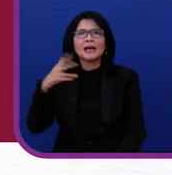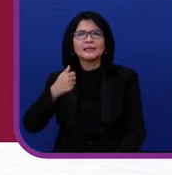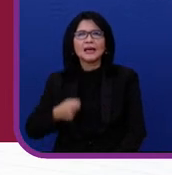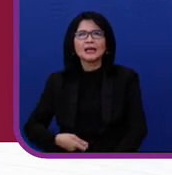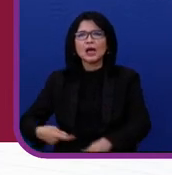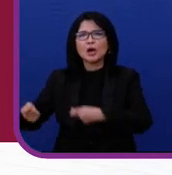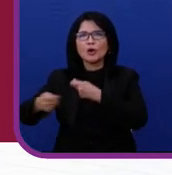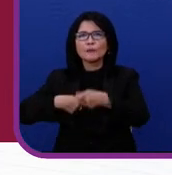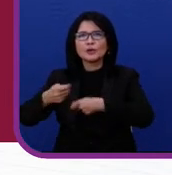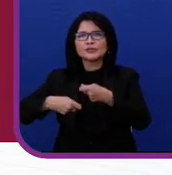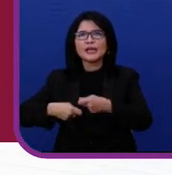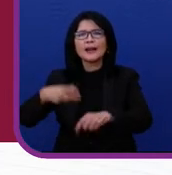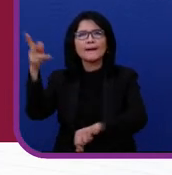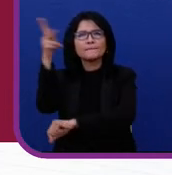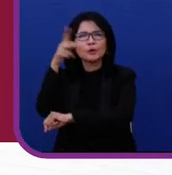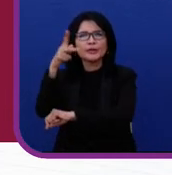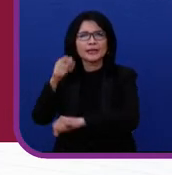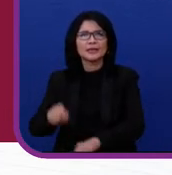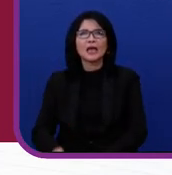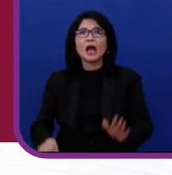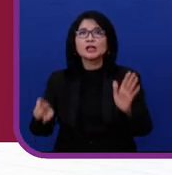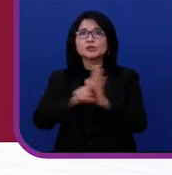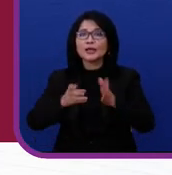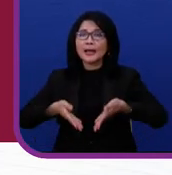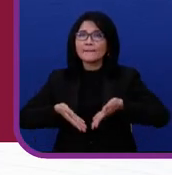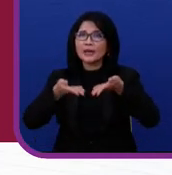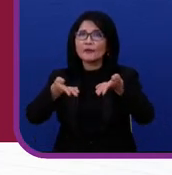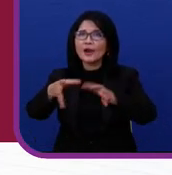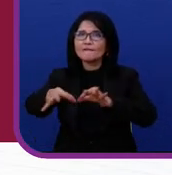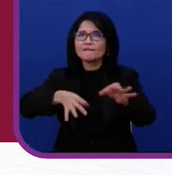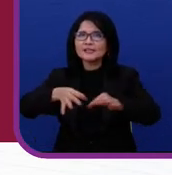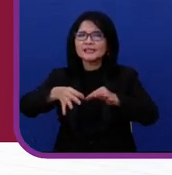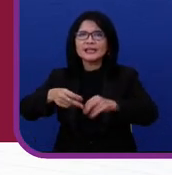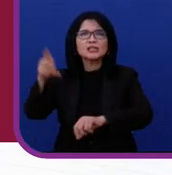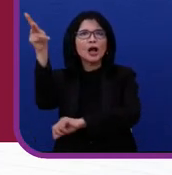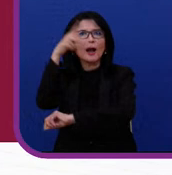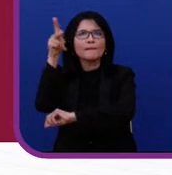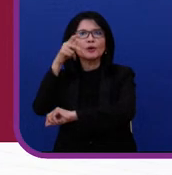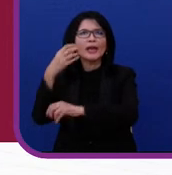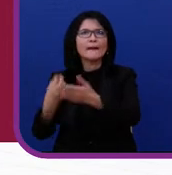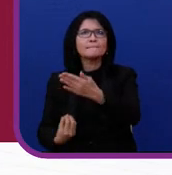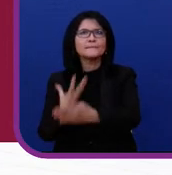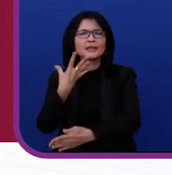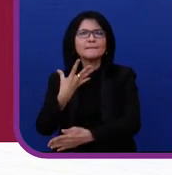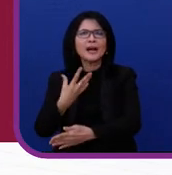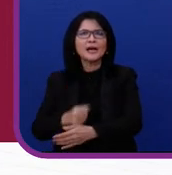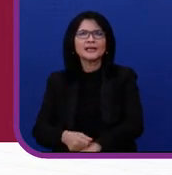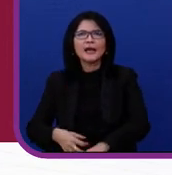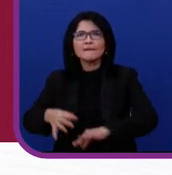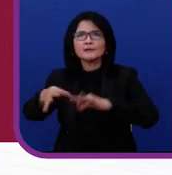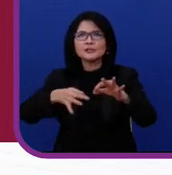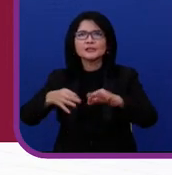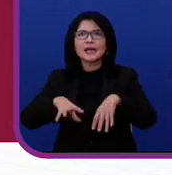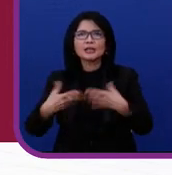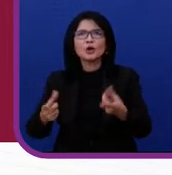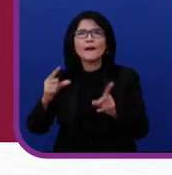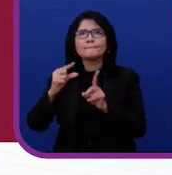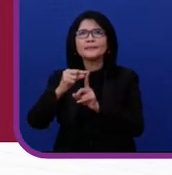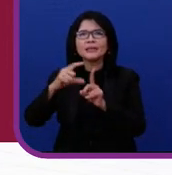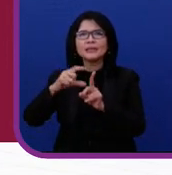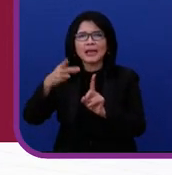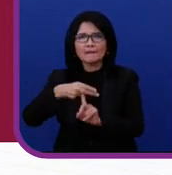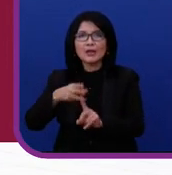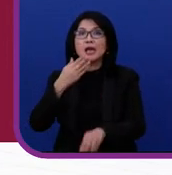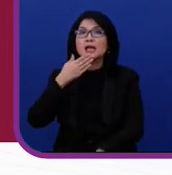example we offer but the fastest chord.pdf Project development facilities shopnow Project owner Hut local